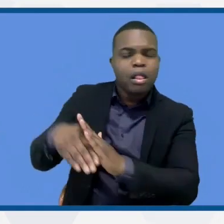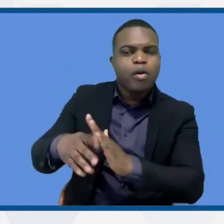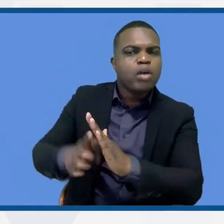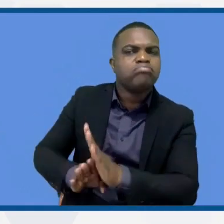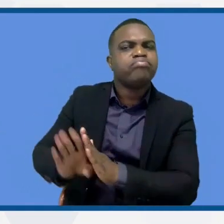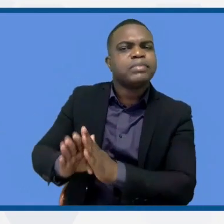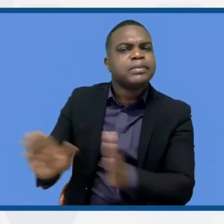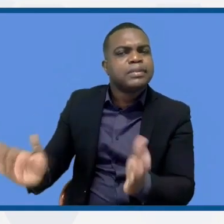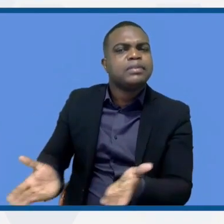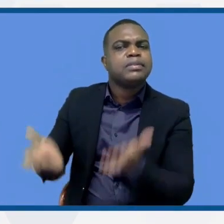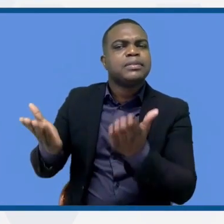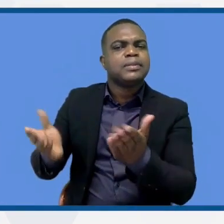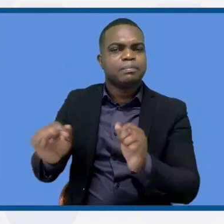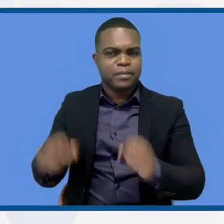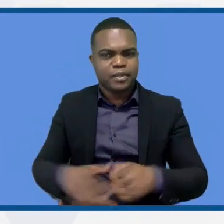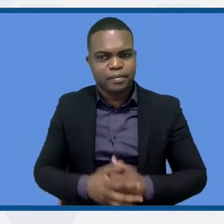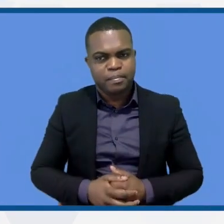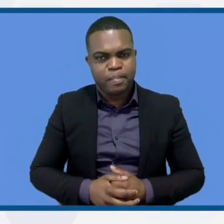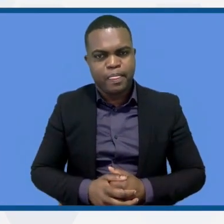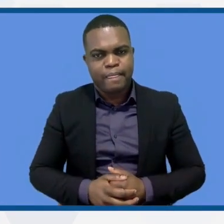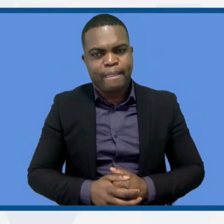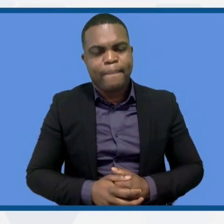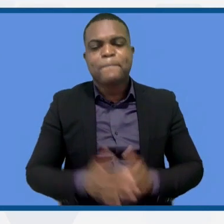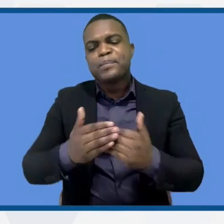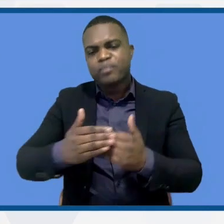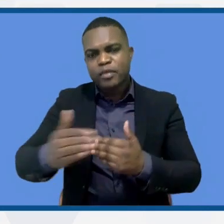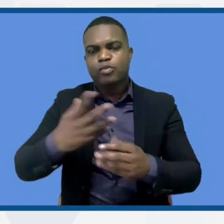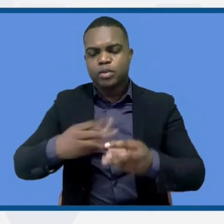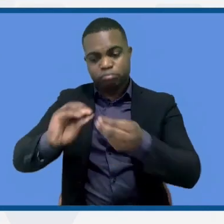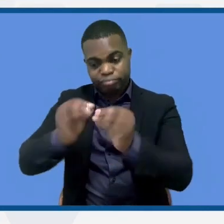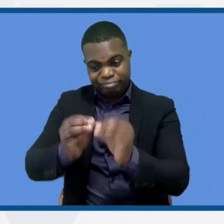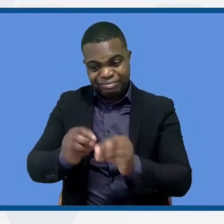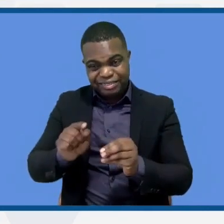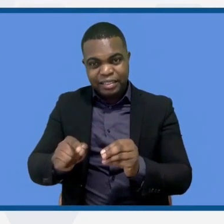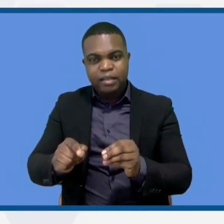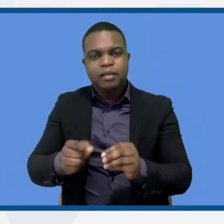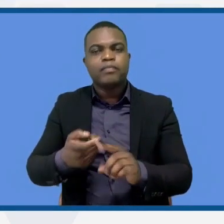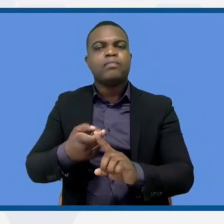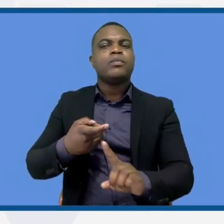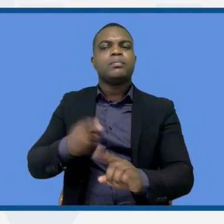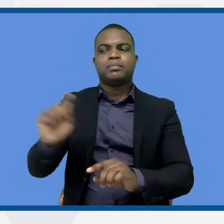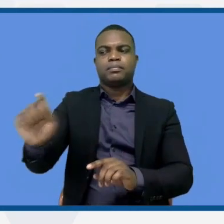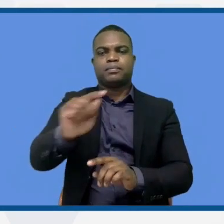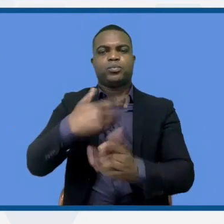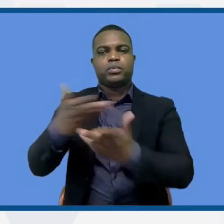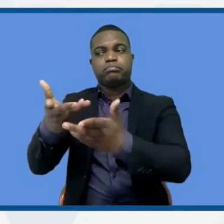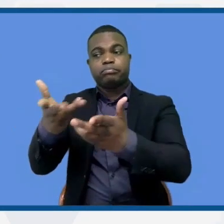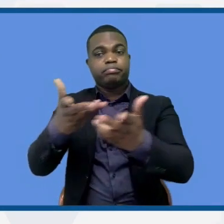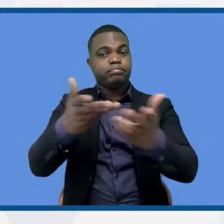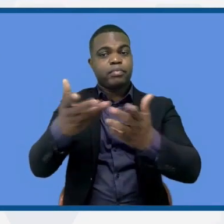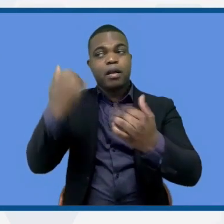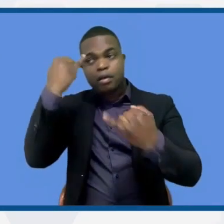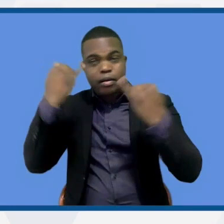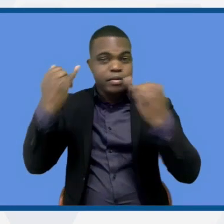at the local community level. And once the community has ownership of this process, then it argues better for the